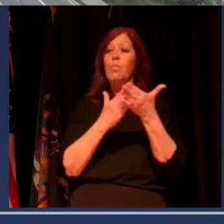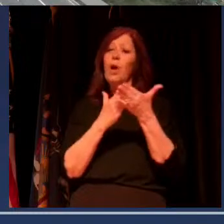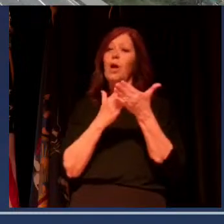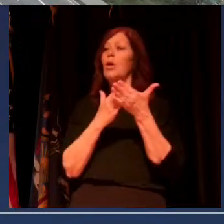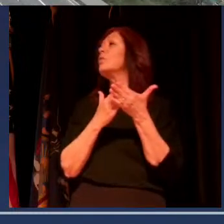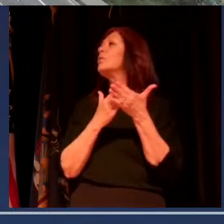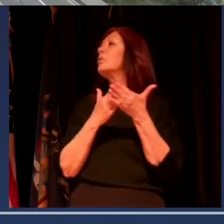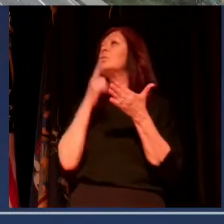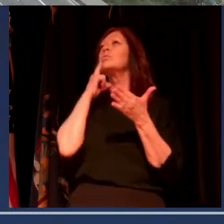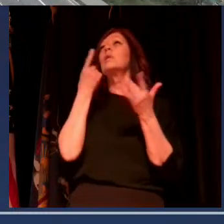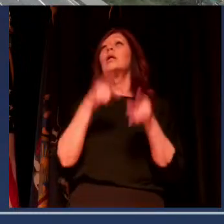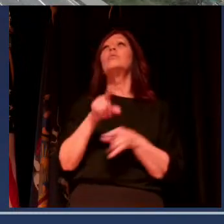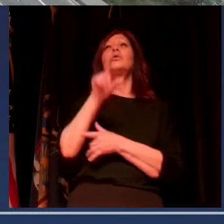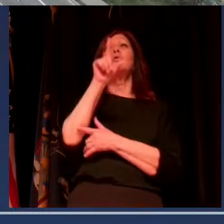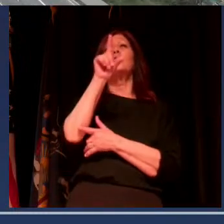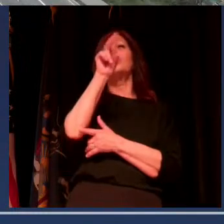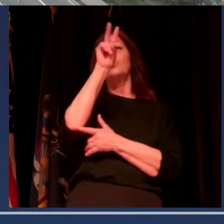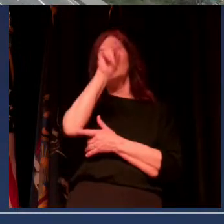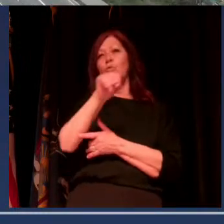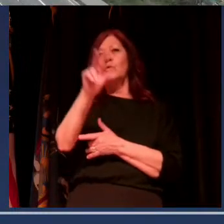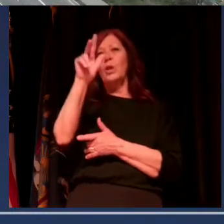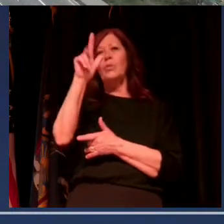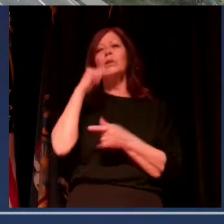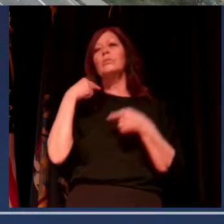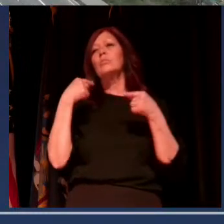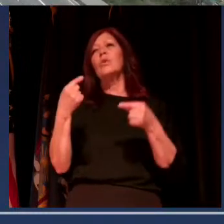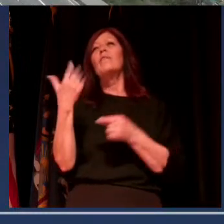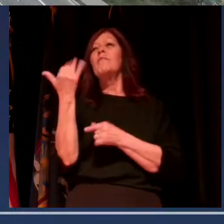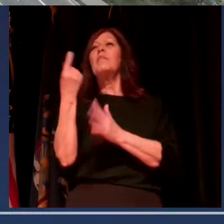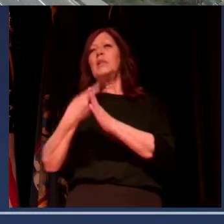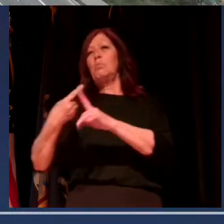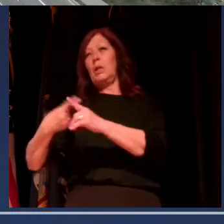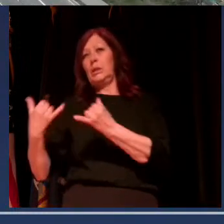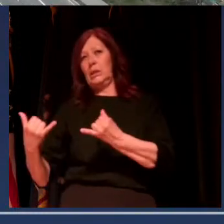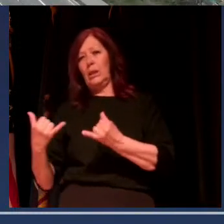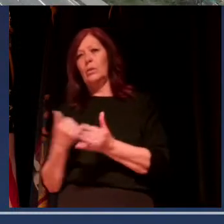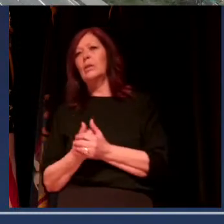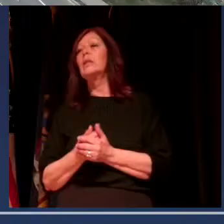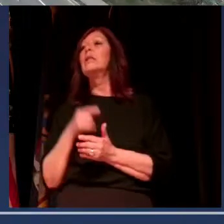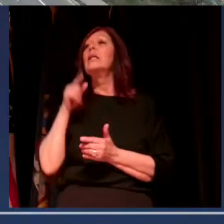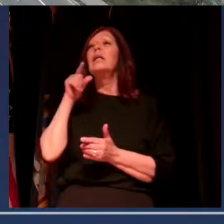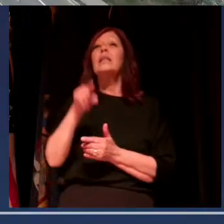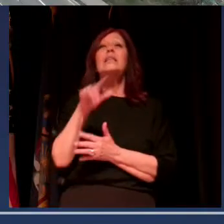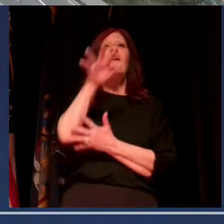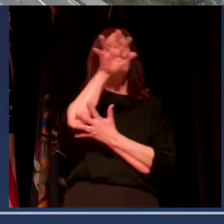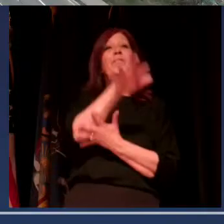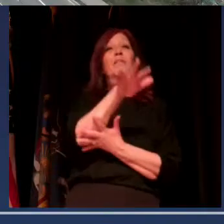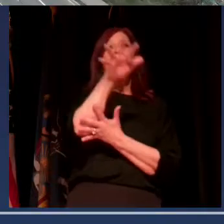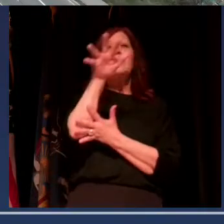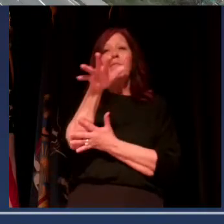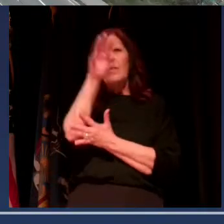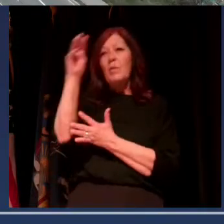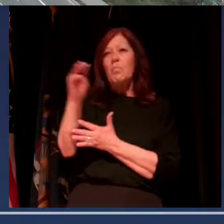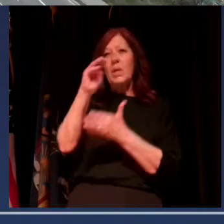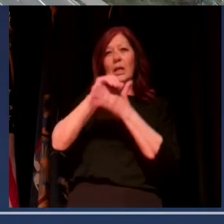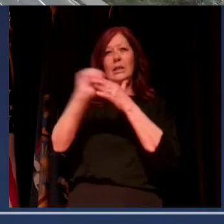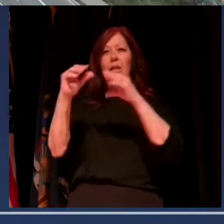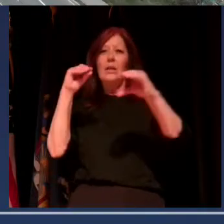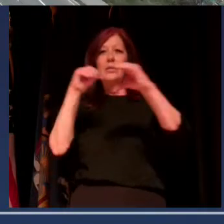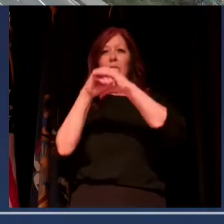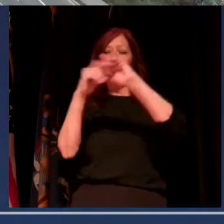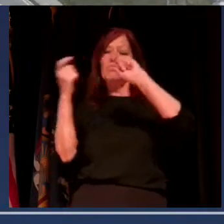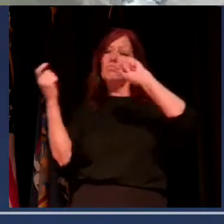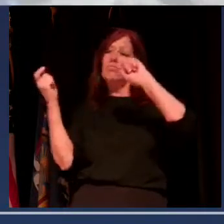late 2023, and it's been ongoing for approximately 15 months. This $55 million investment transforms